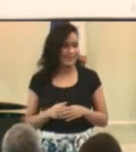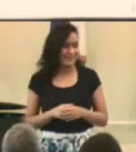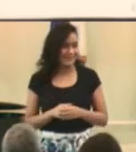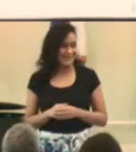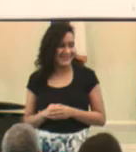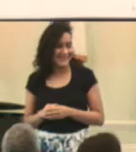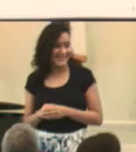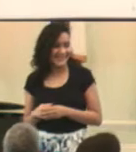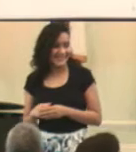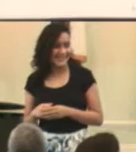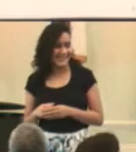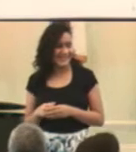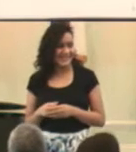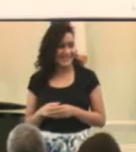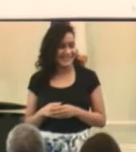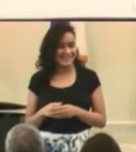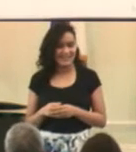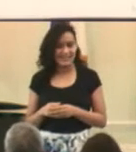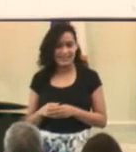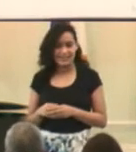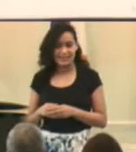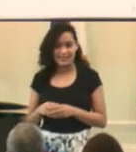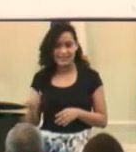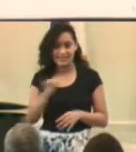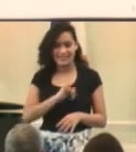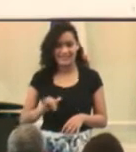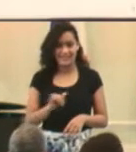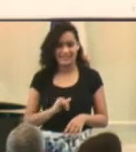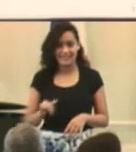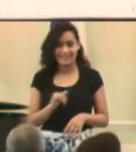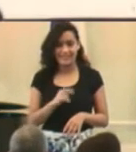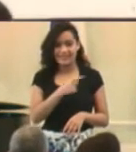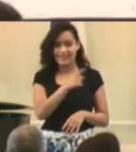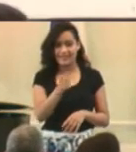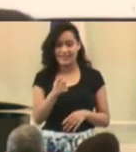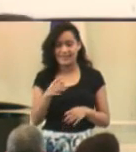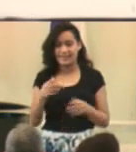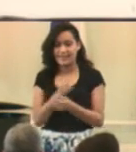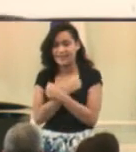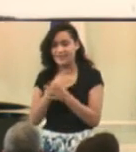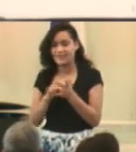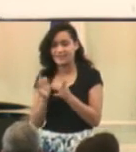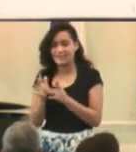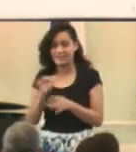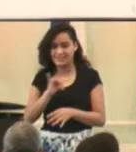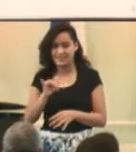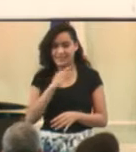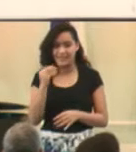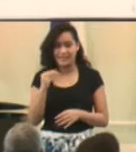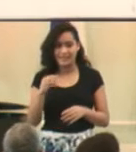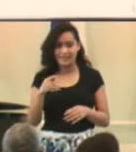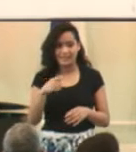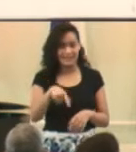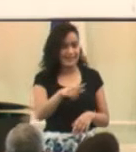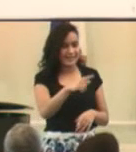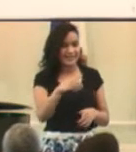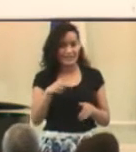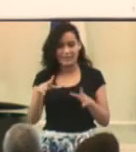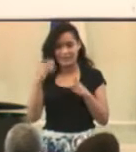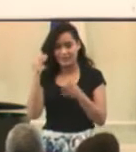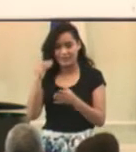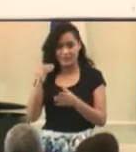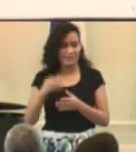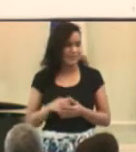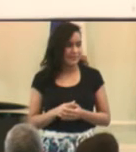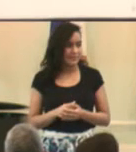an older person. But they love Jesus too. And they're learning about Jesus. In Trinchi,